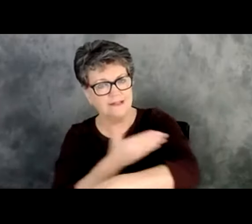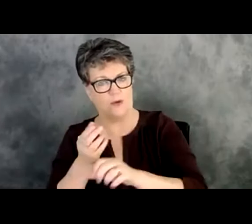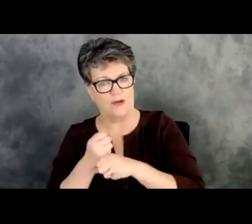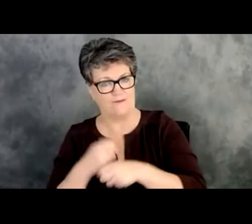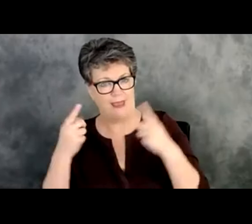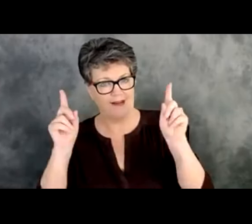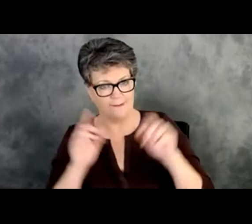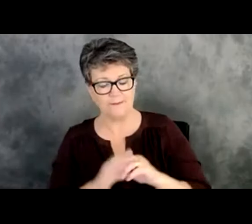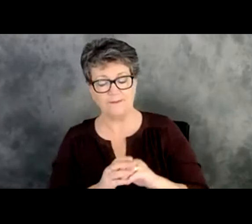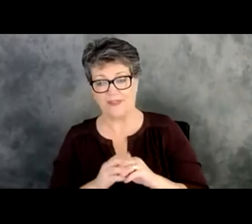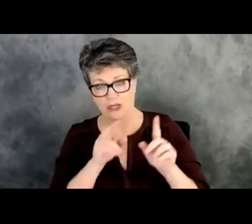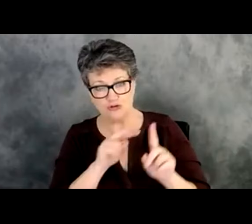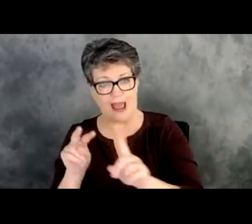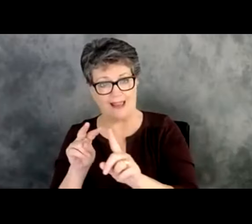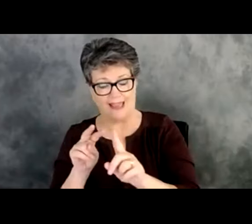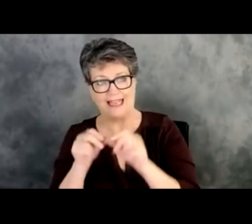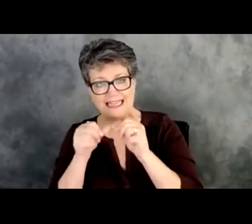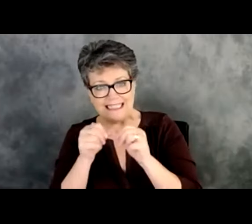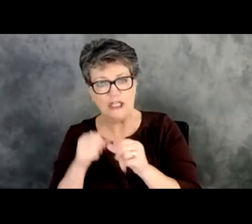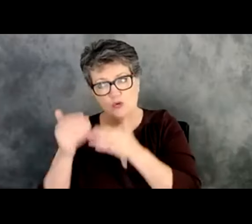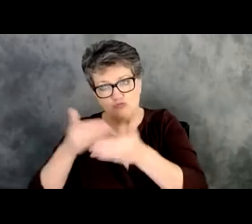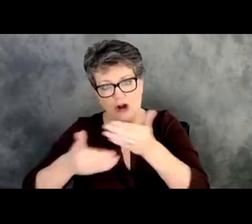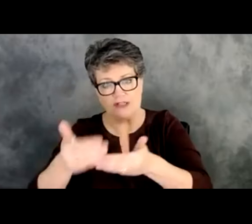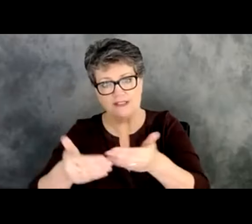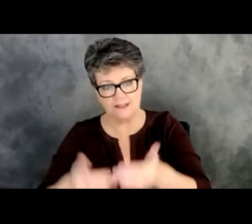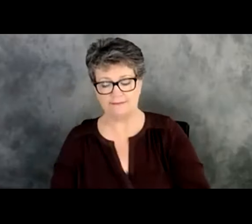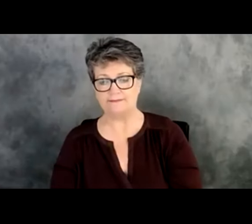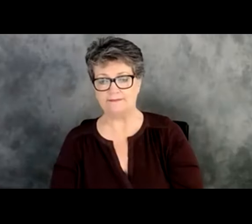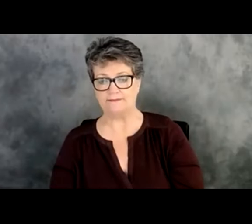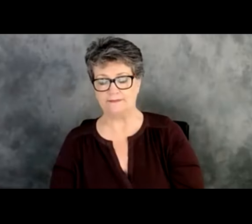and by tracking continued progress as we go along.